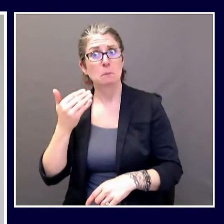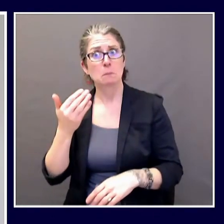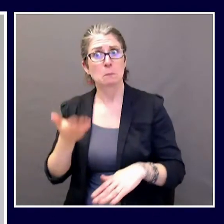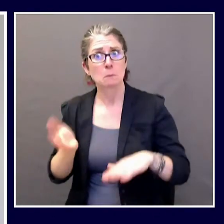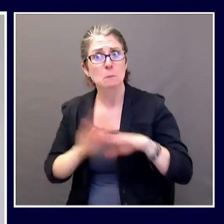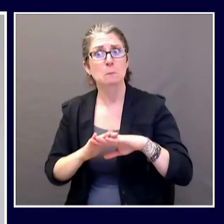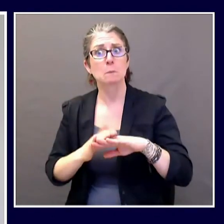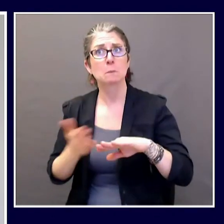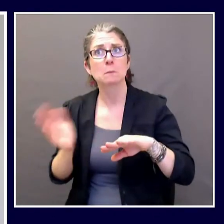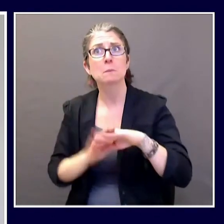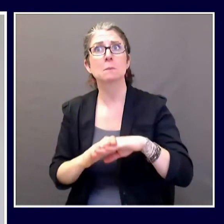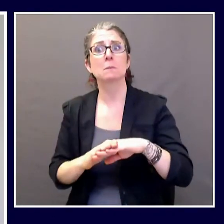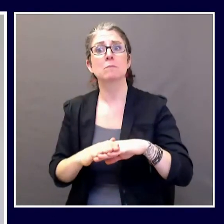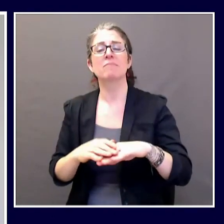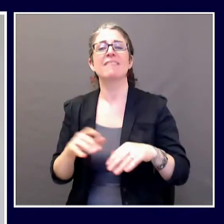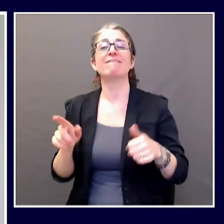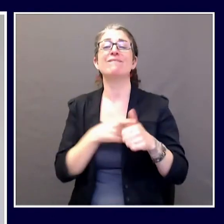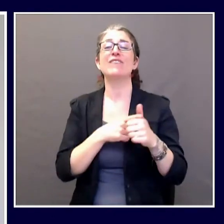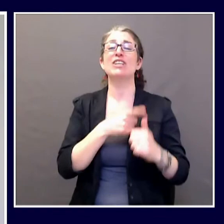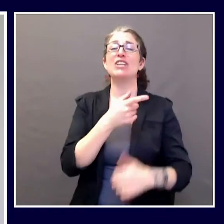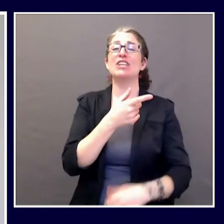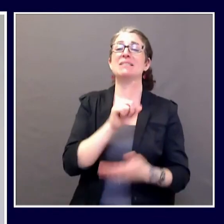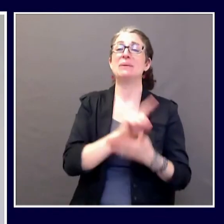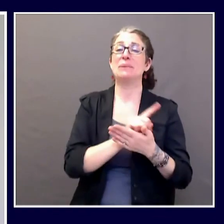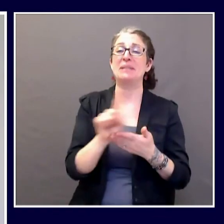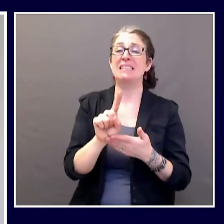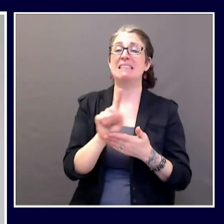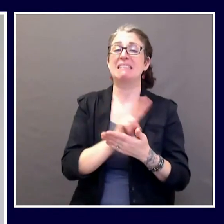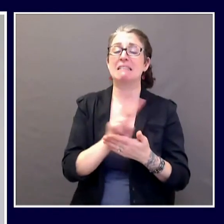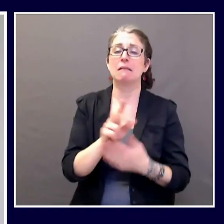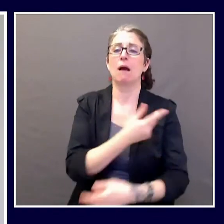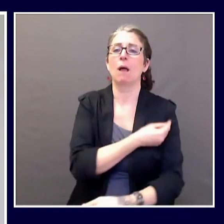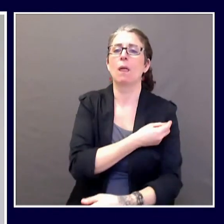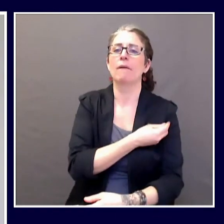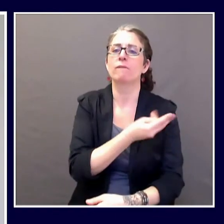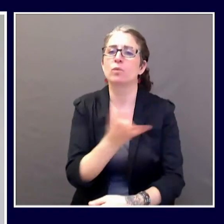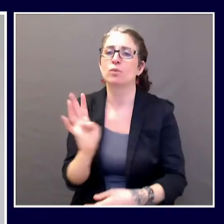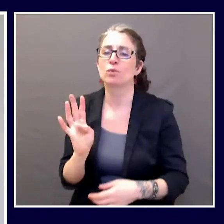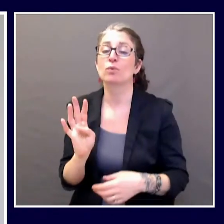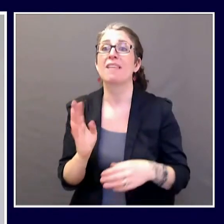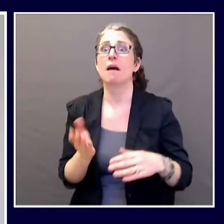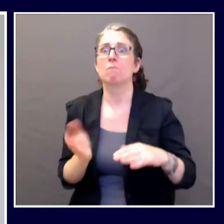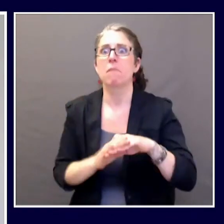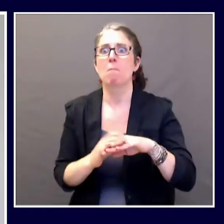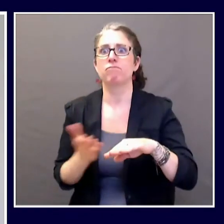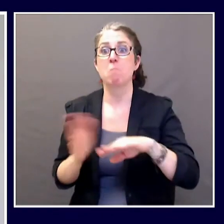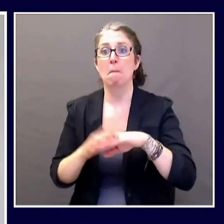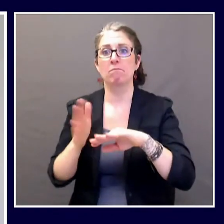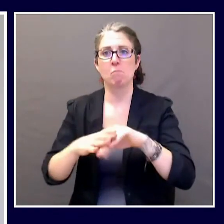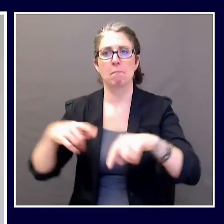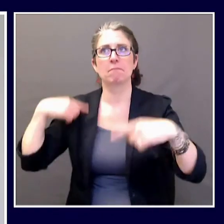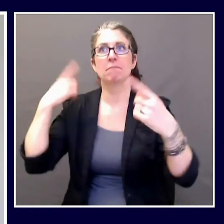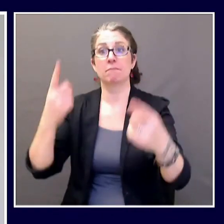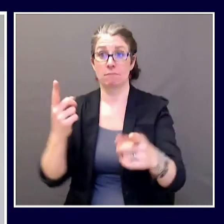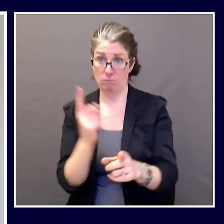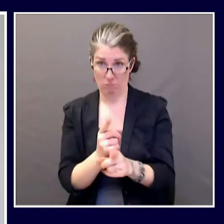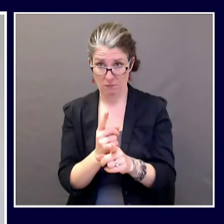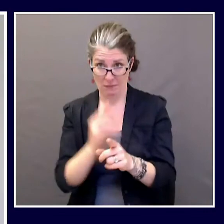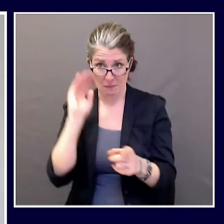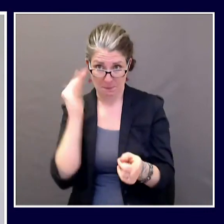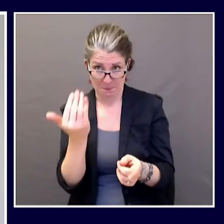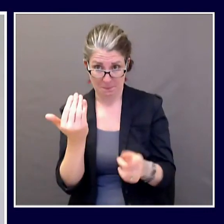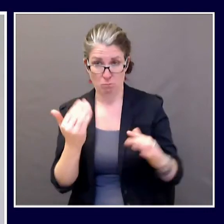being administered. When you look at those metrics, how do you feel about the vaccine rollout? And is there some optimism there? I know you would typically say